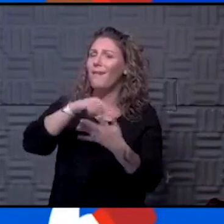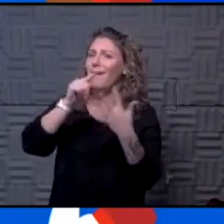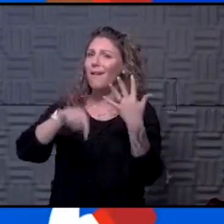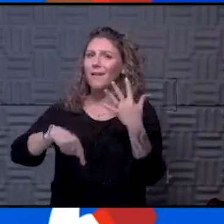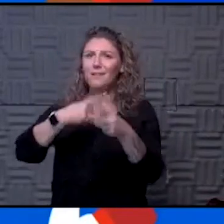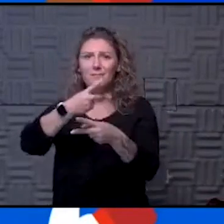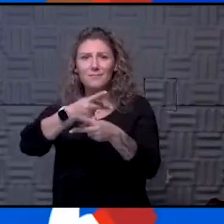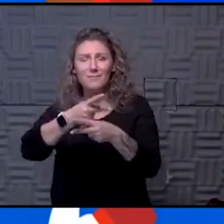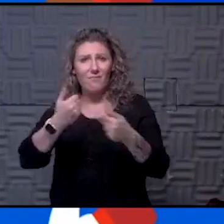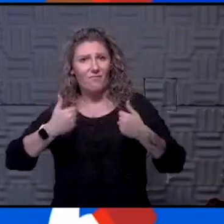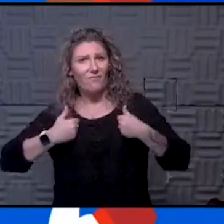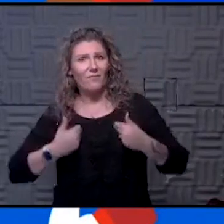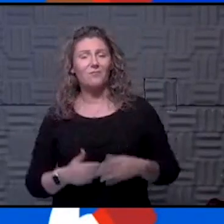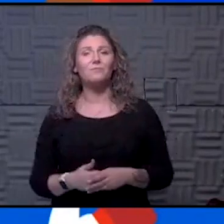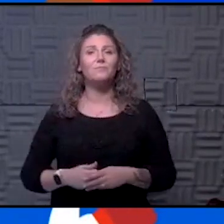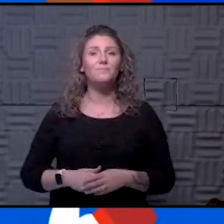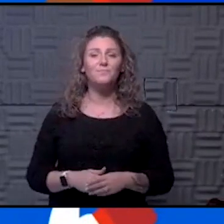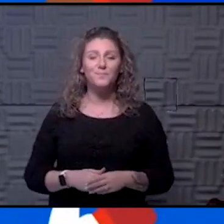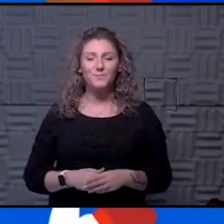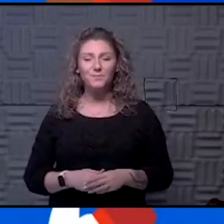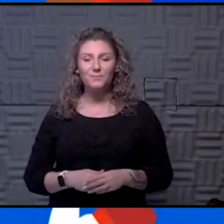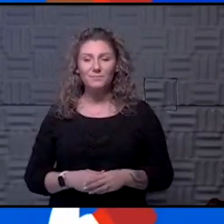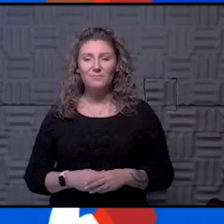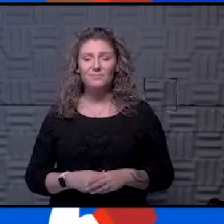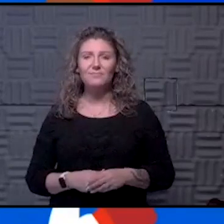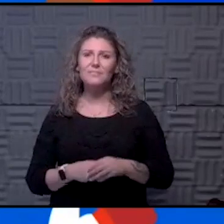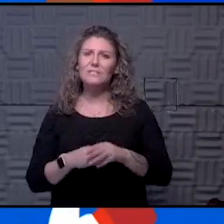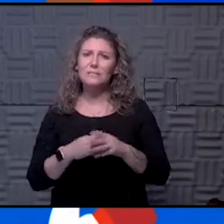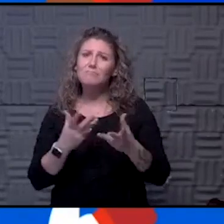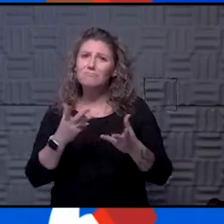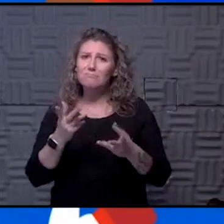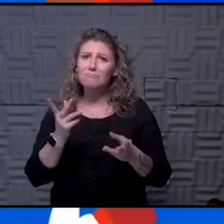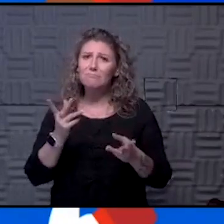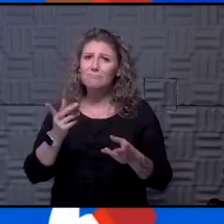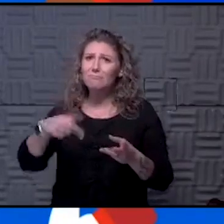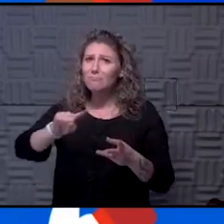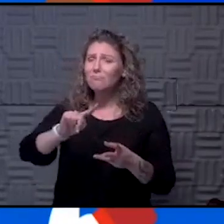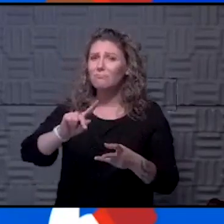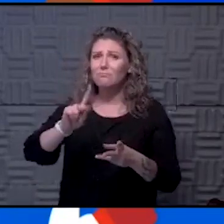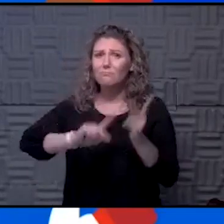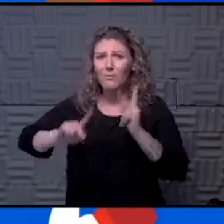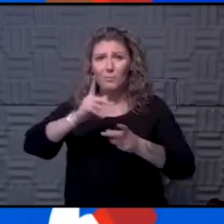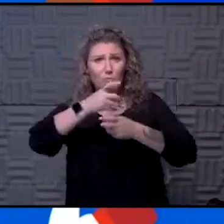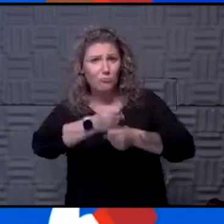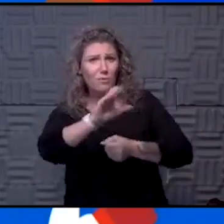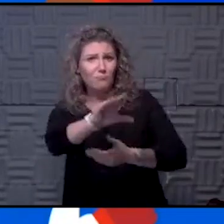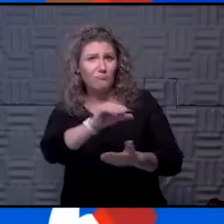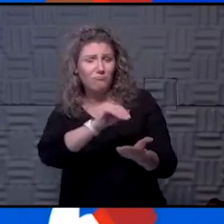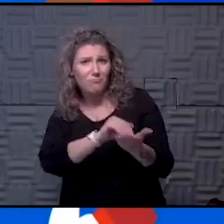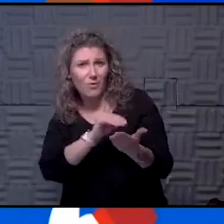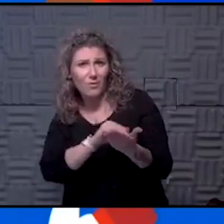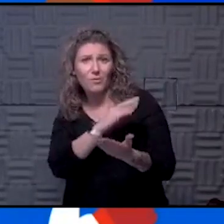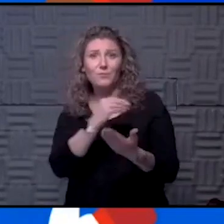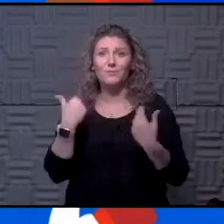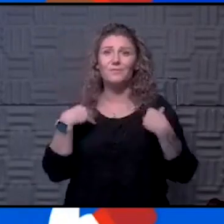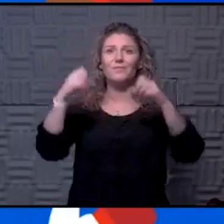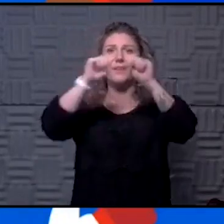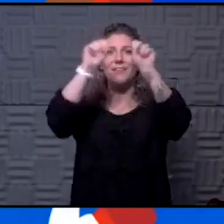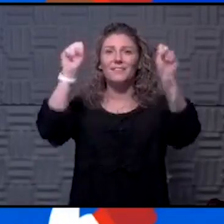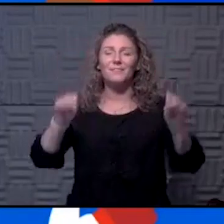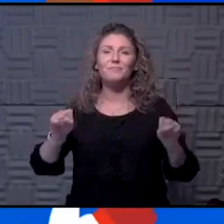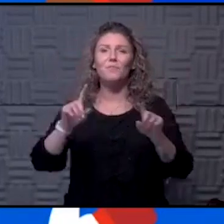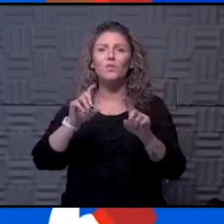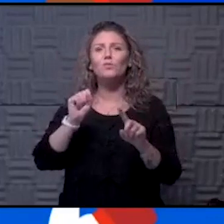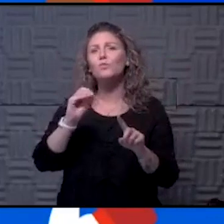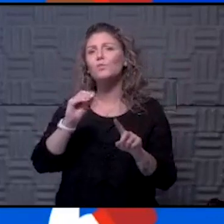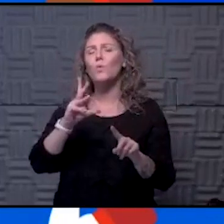have. And data does show that people trust information coming from their doctors and their health system. So apart